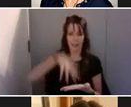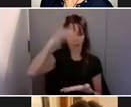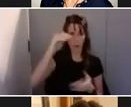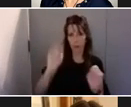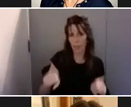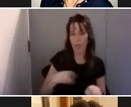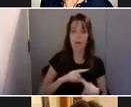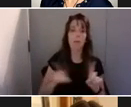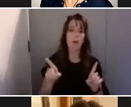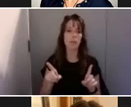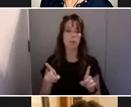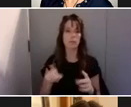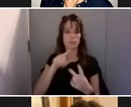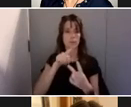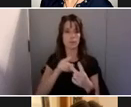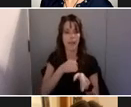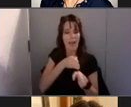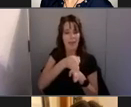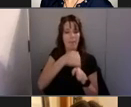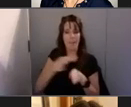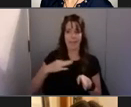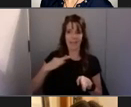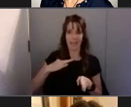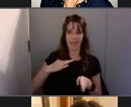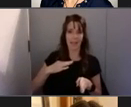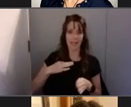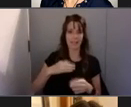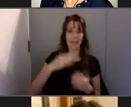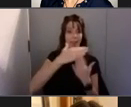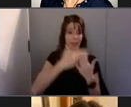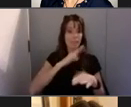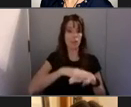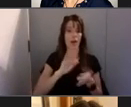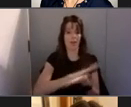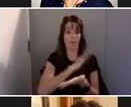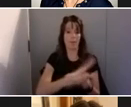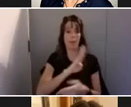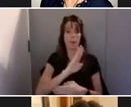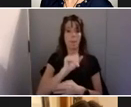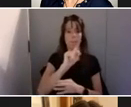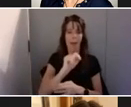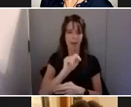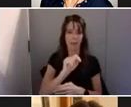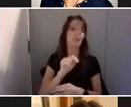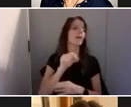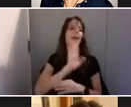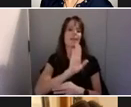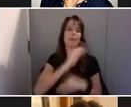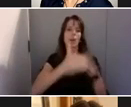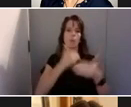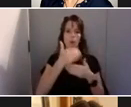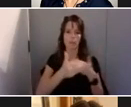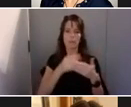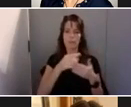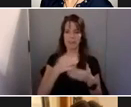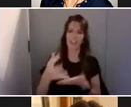But the main candidates that will be listed on your ballot, they went through a process of collecting